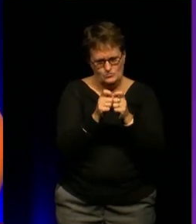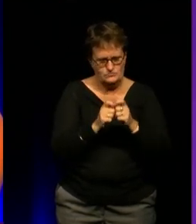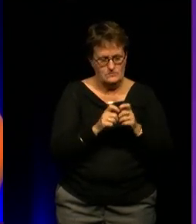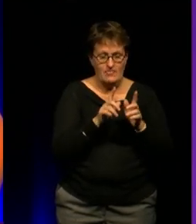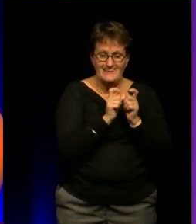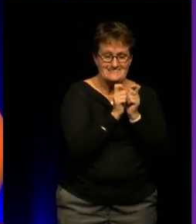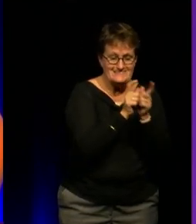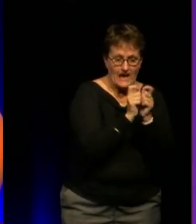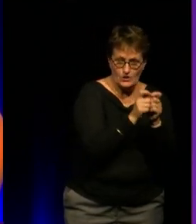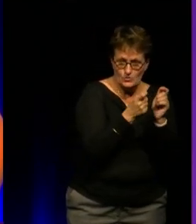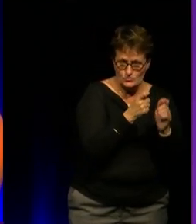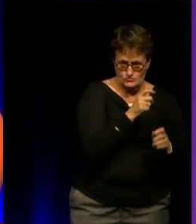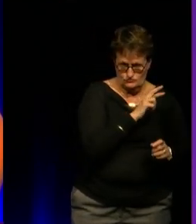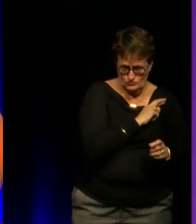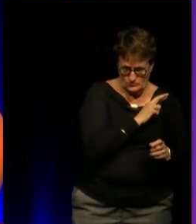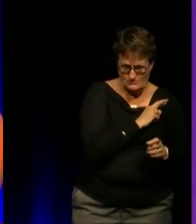but